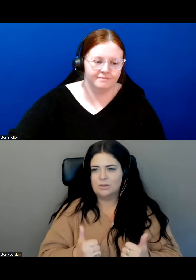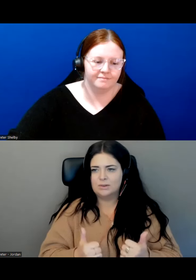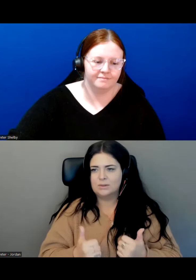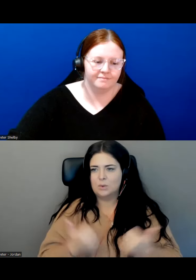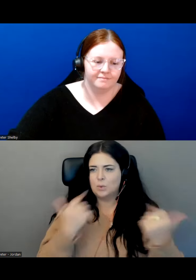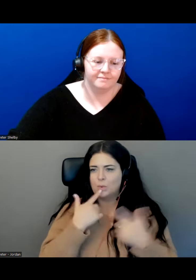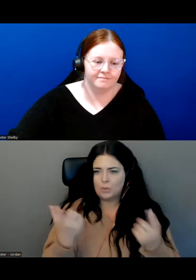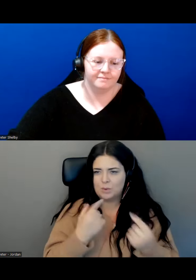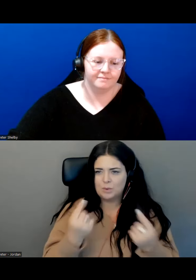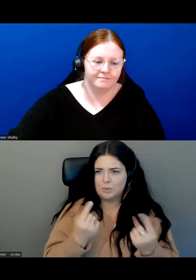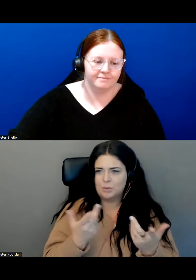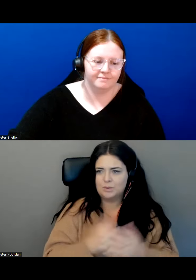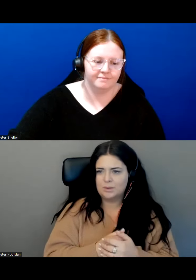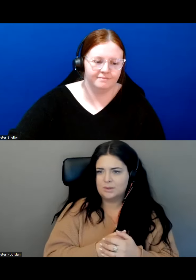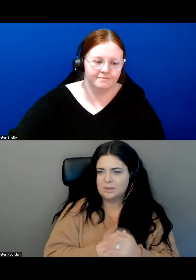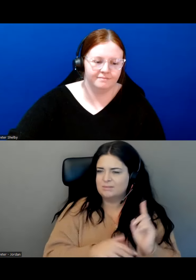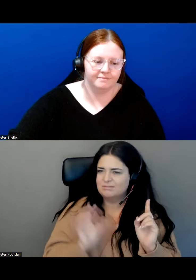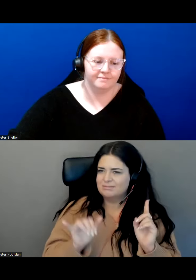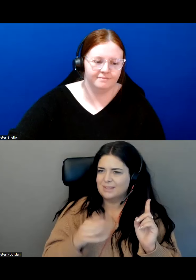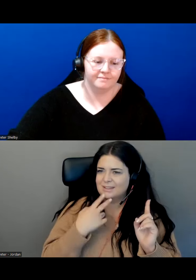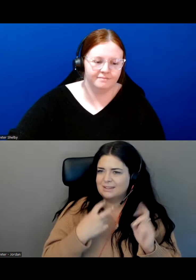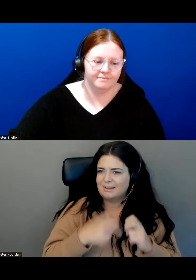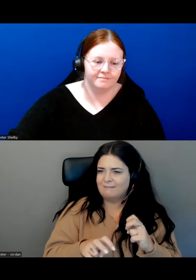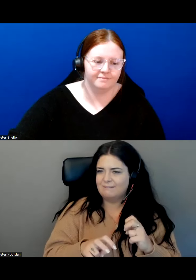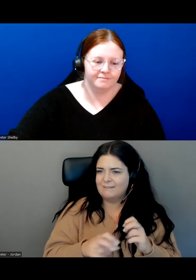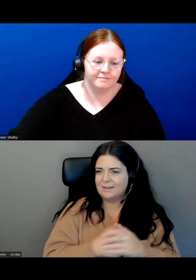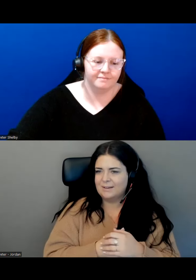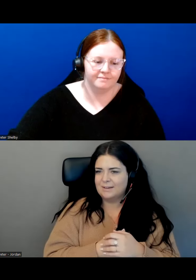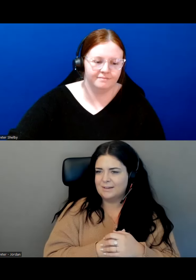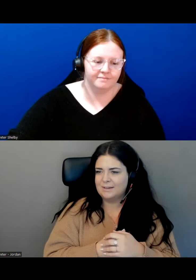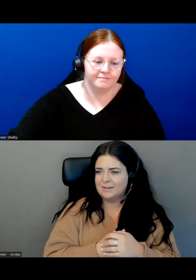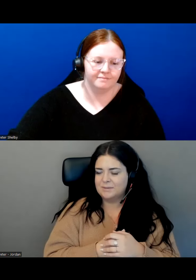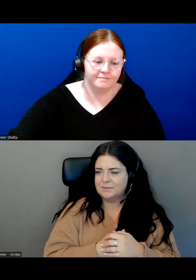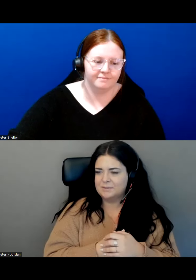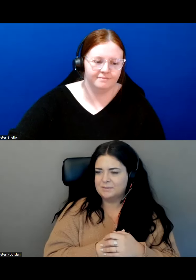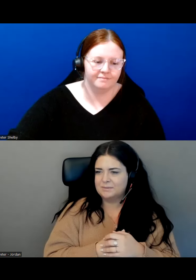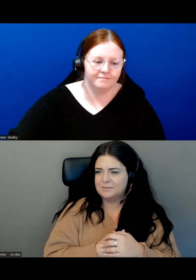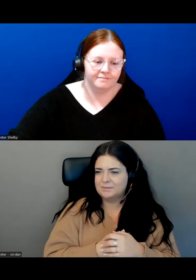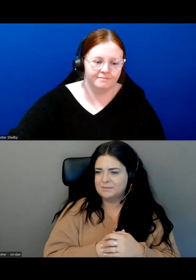That's a tough one. I mean, there are so many